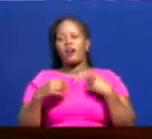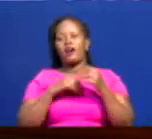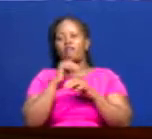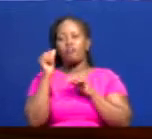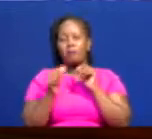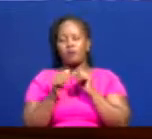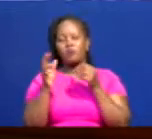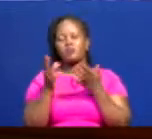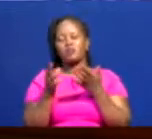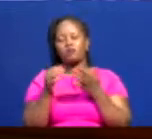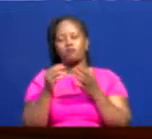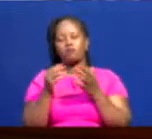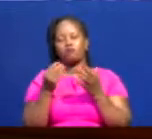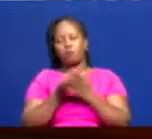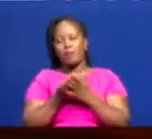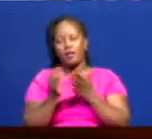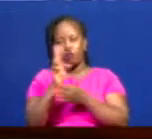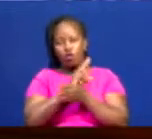expenditure.